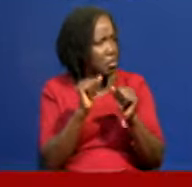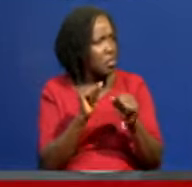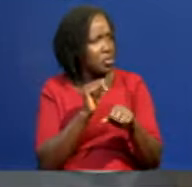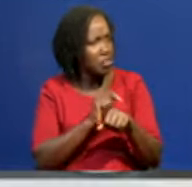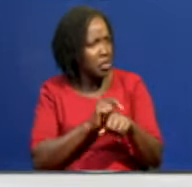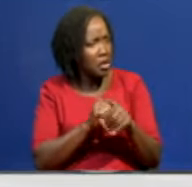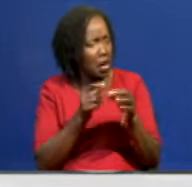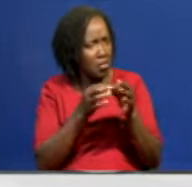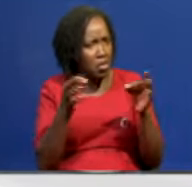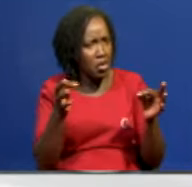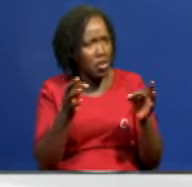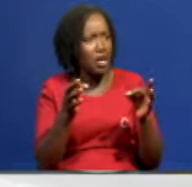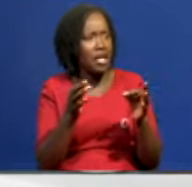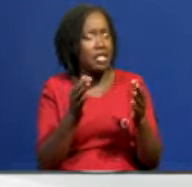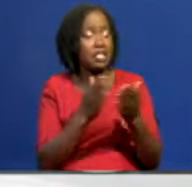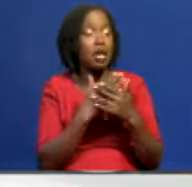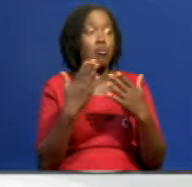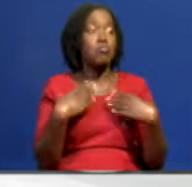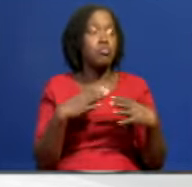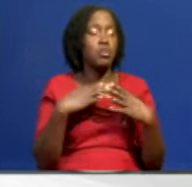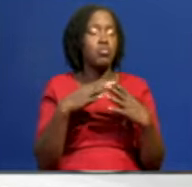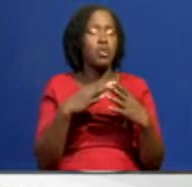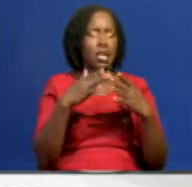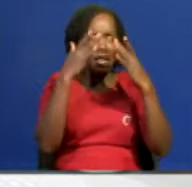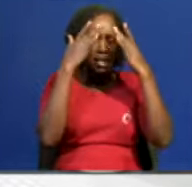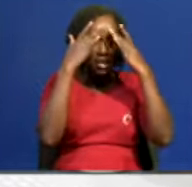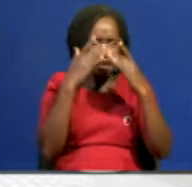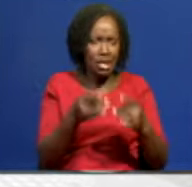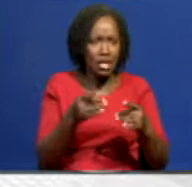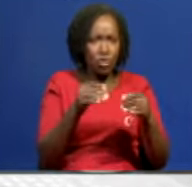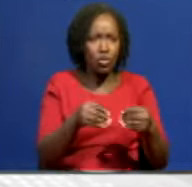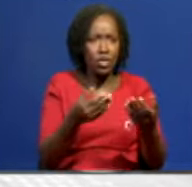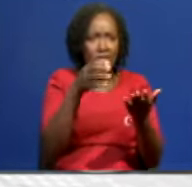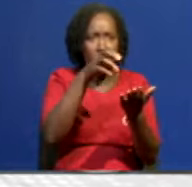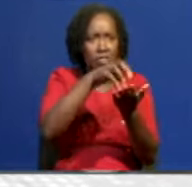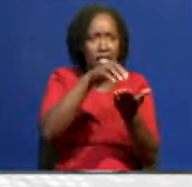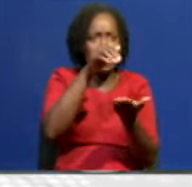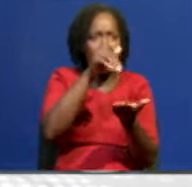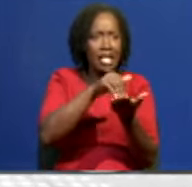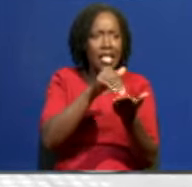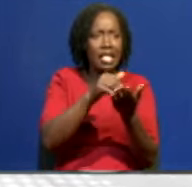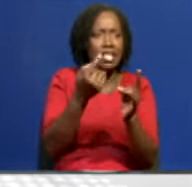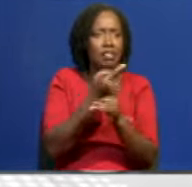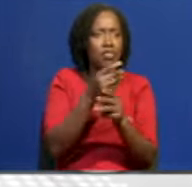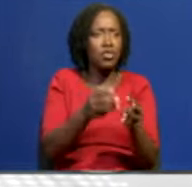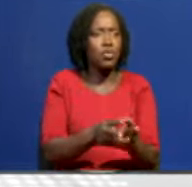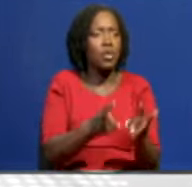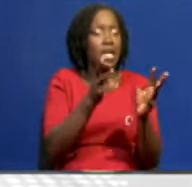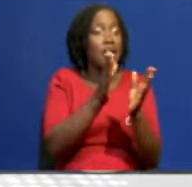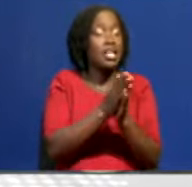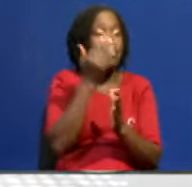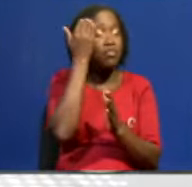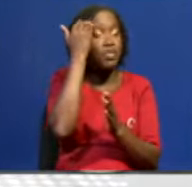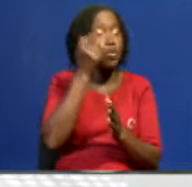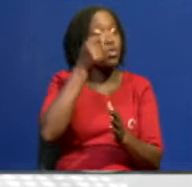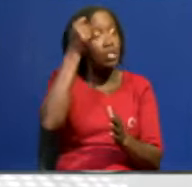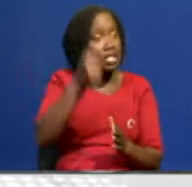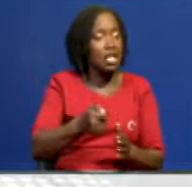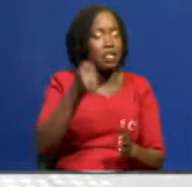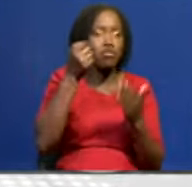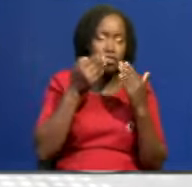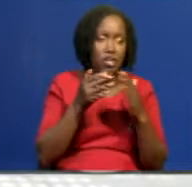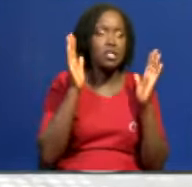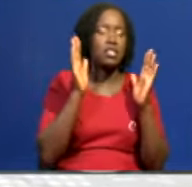but some residents even opt to resubmit that particular case in a different form. Even if the courts rule on that particular